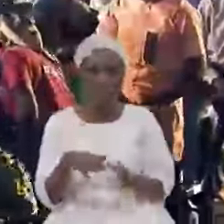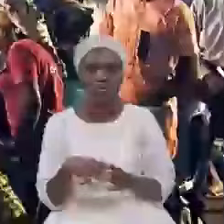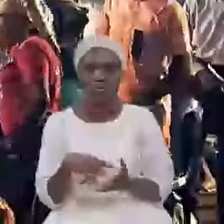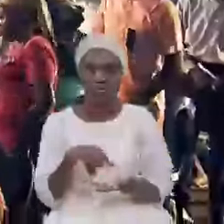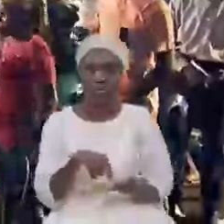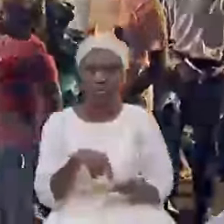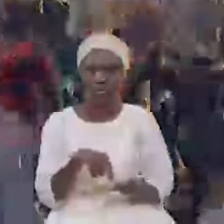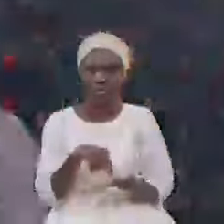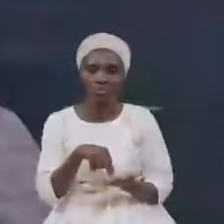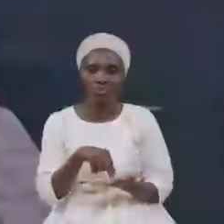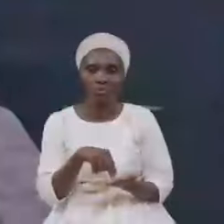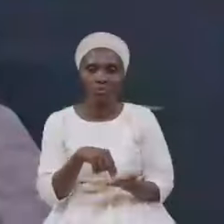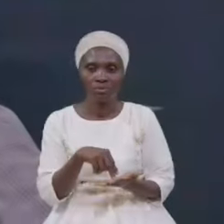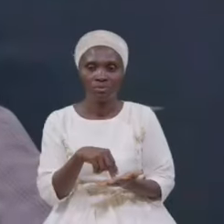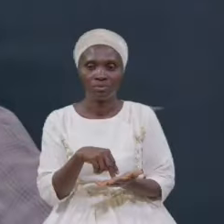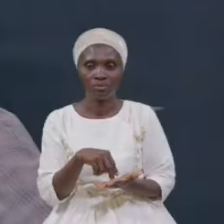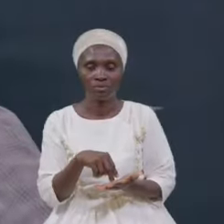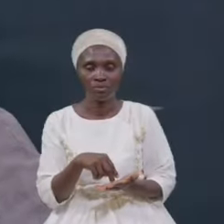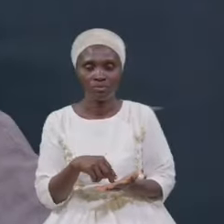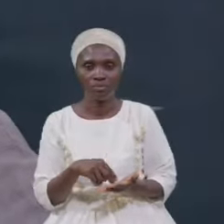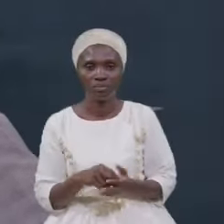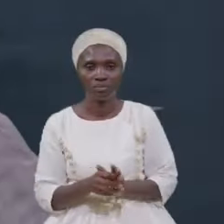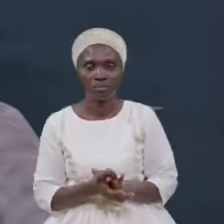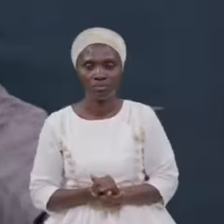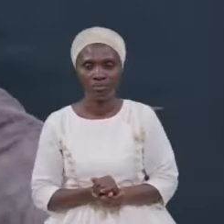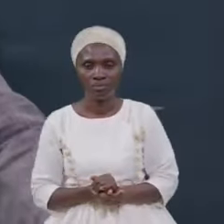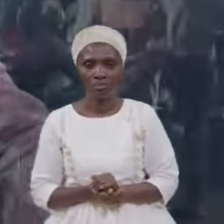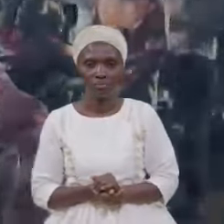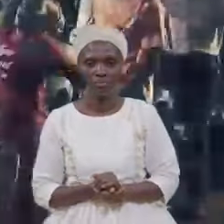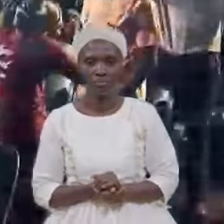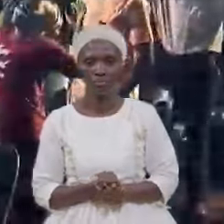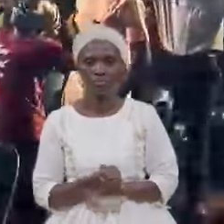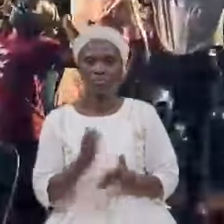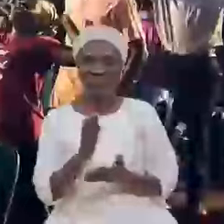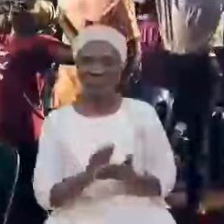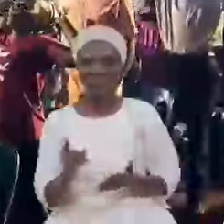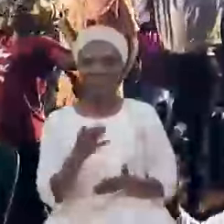Thank you. Somebody there, praise the Lord.